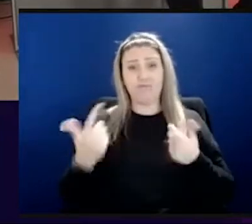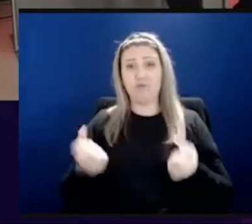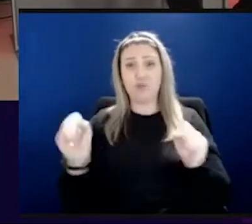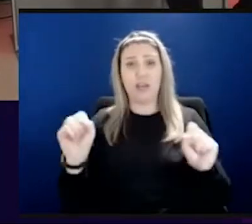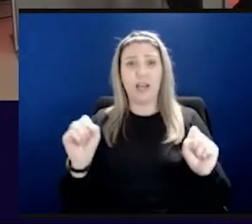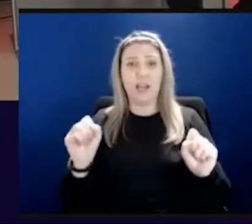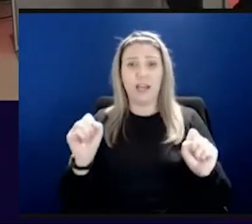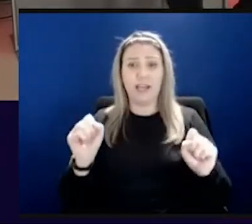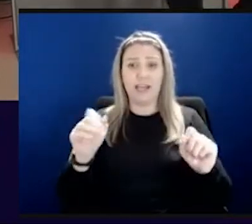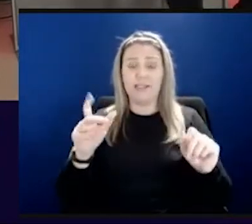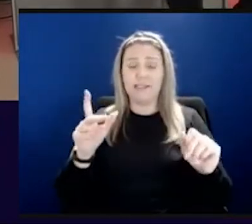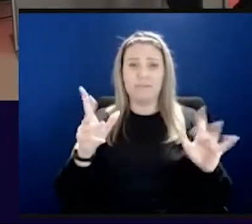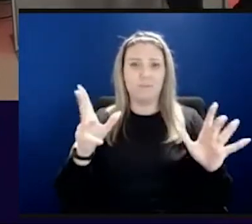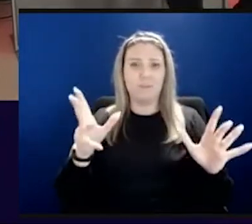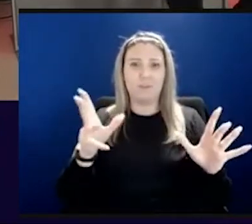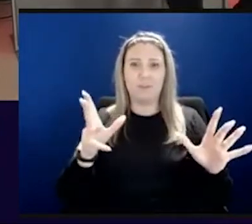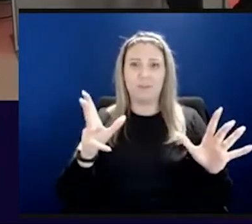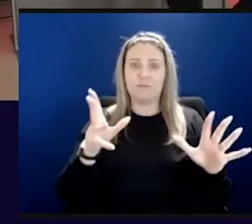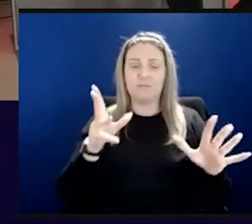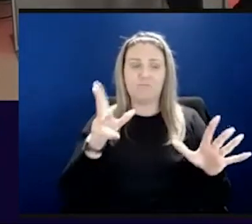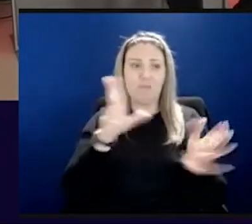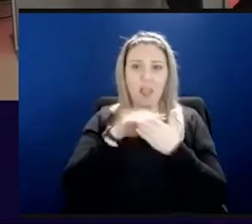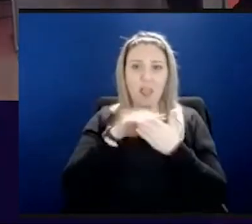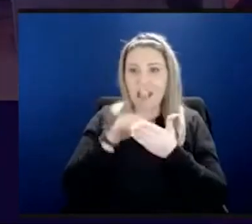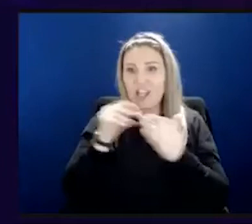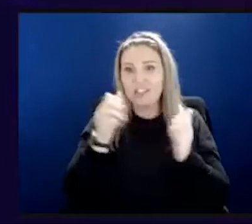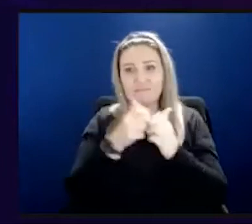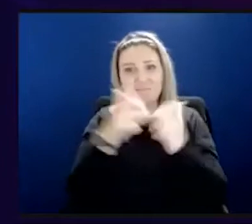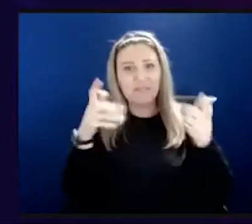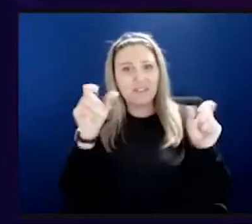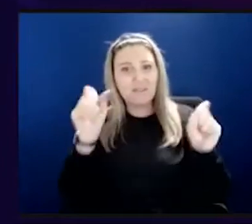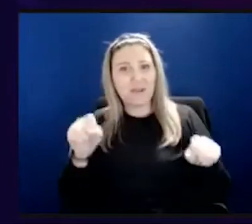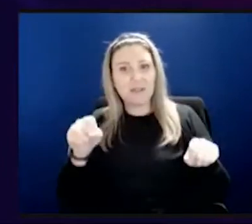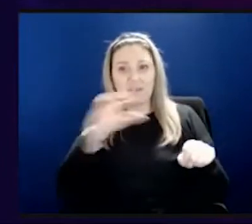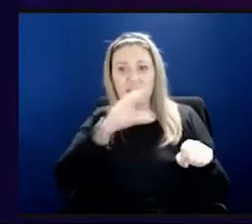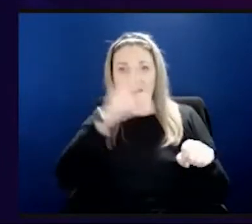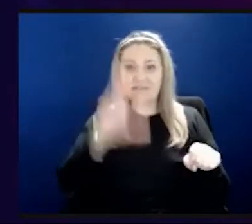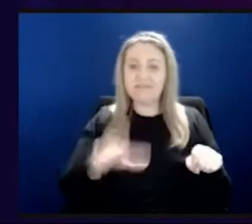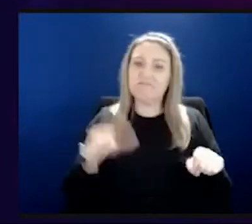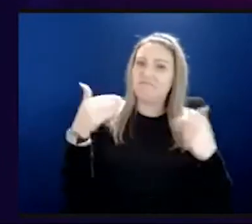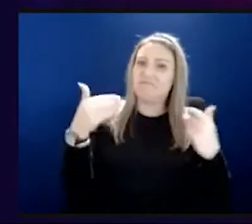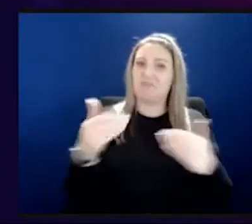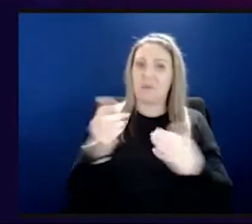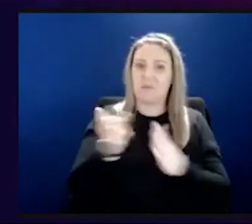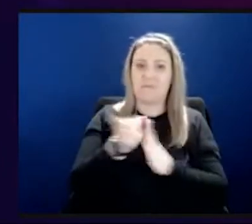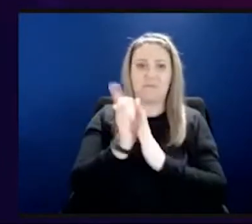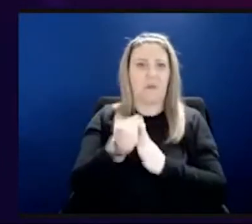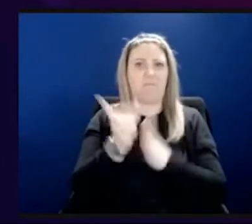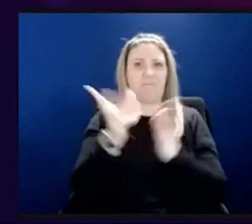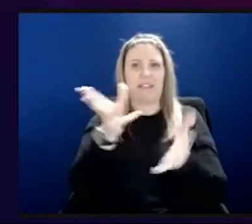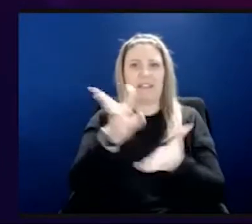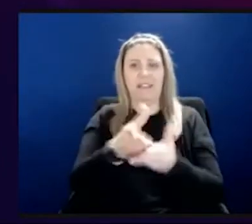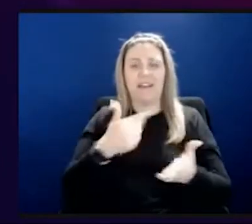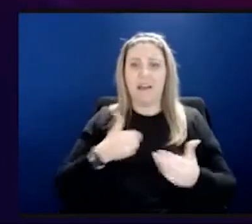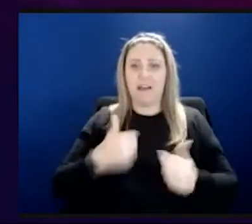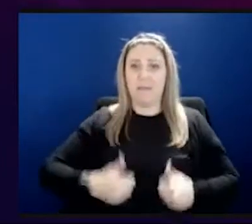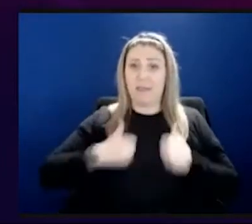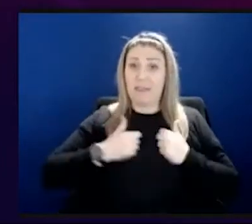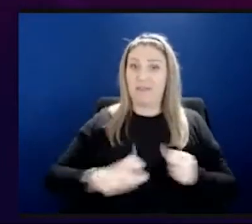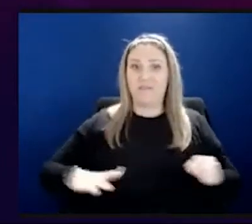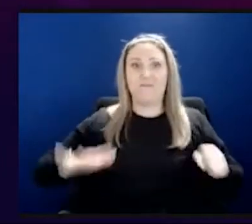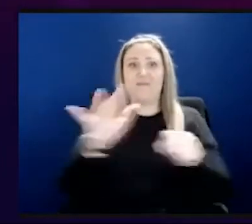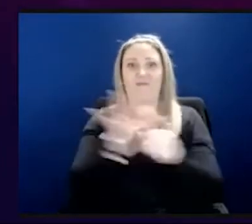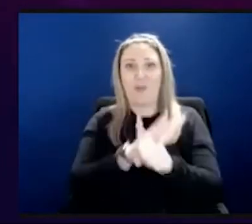as much in as possible and never letting a minute live down. I'm living to the fullest